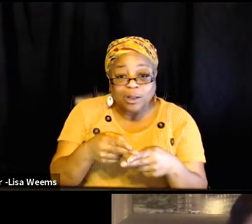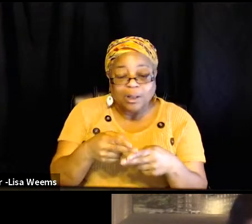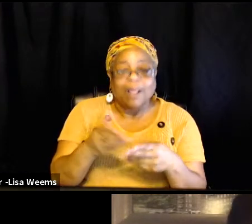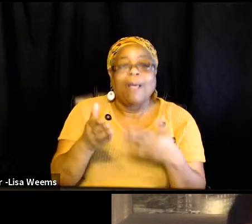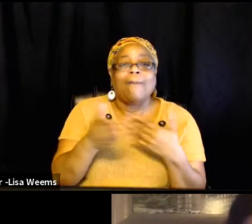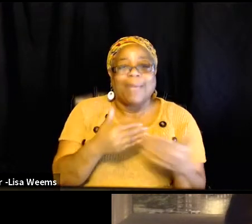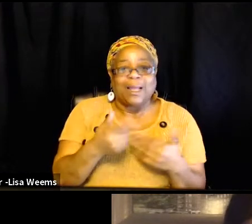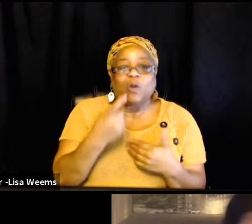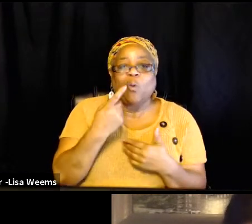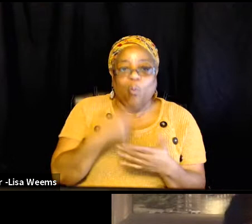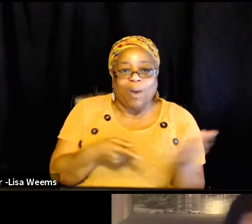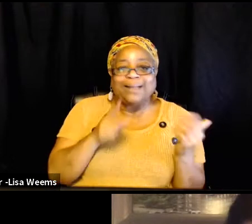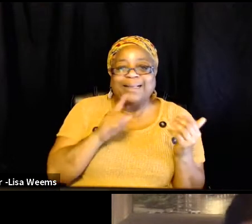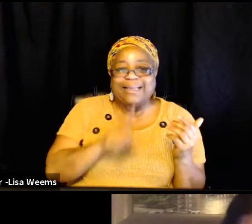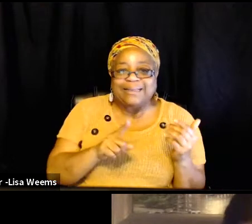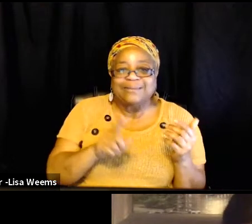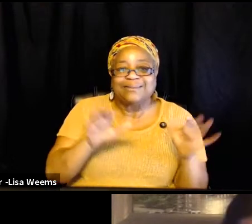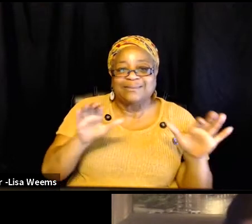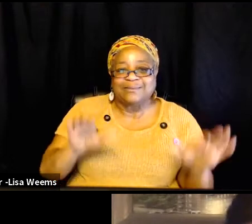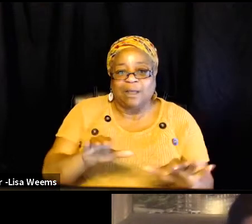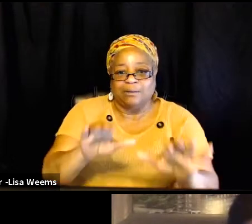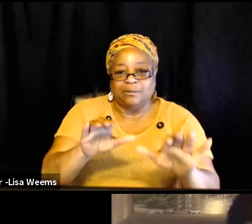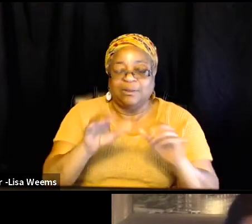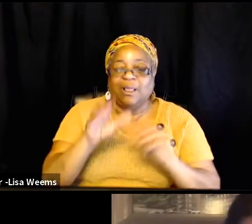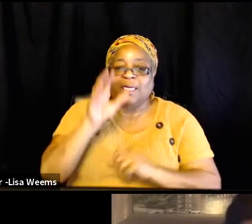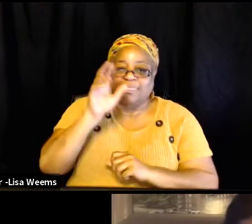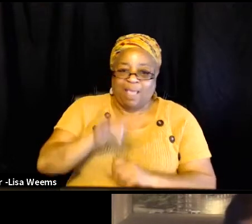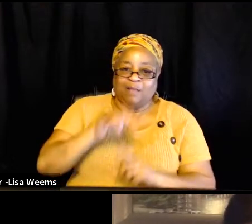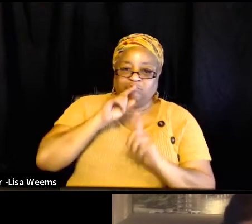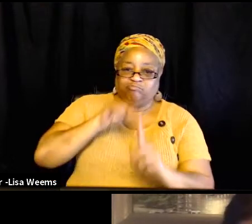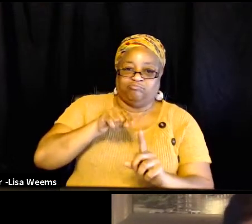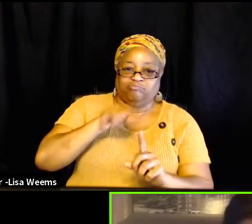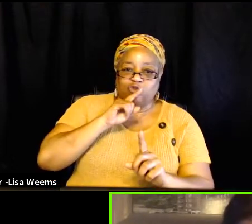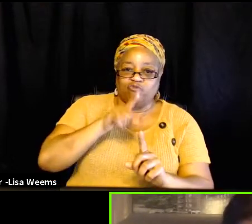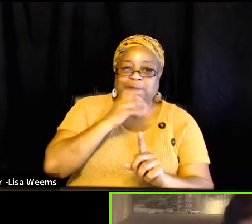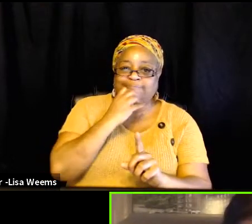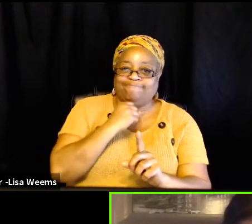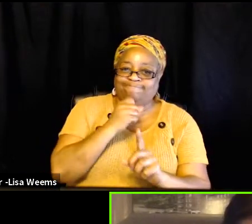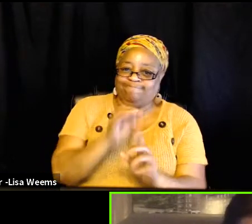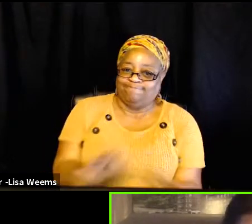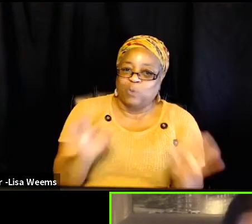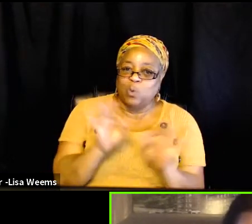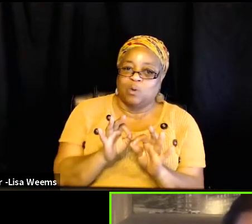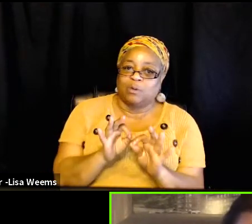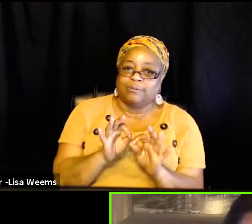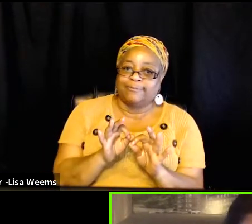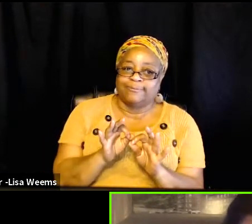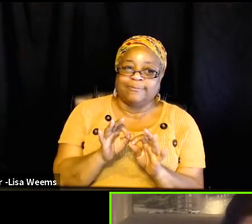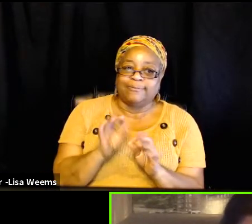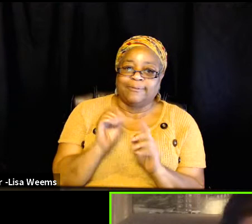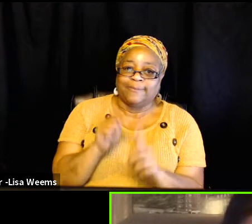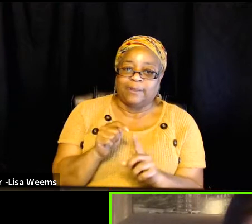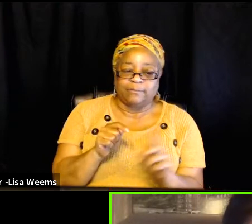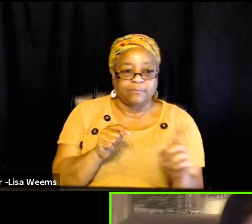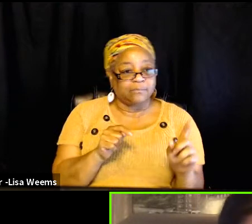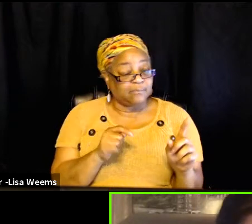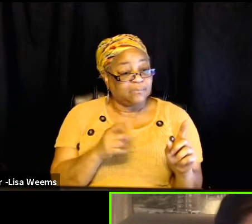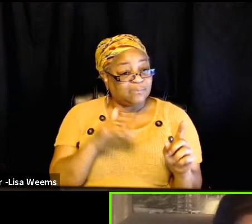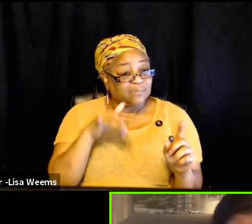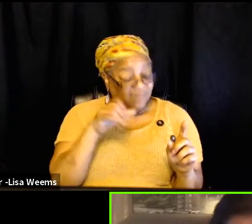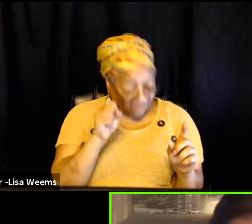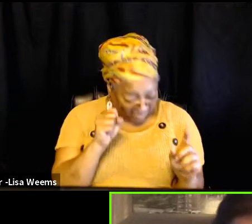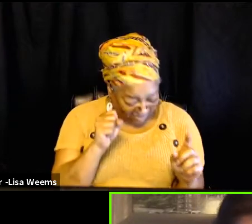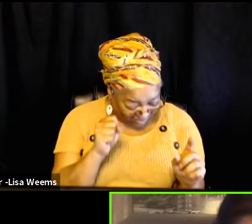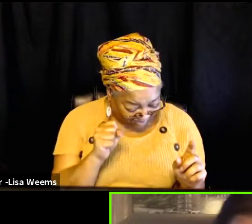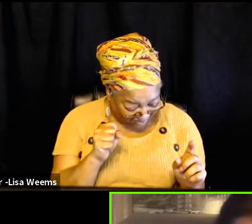it does. You know, that's to me like the really crucial. Yeah, absolutely. And I think on a like at a